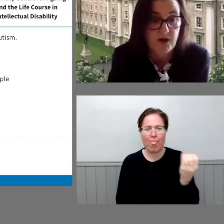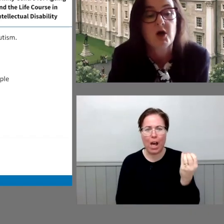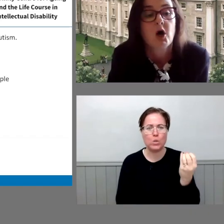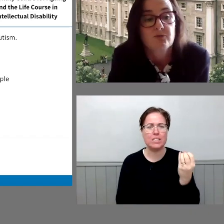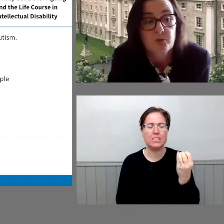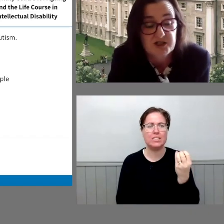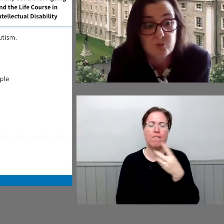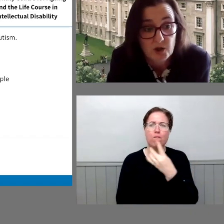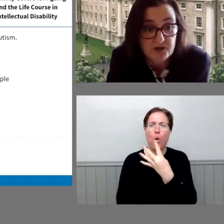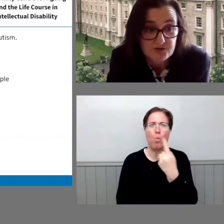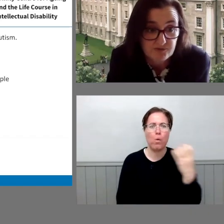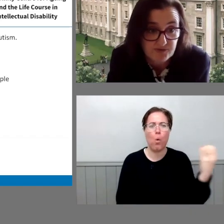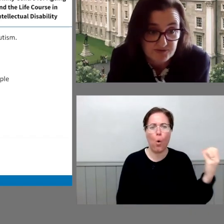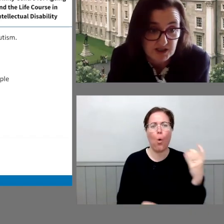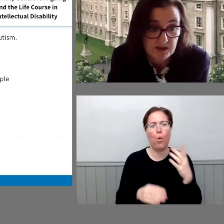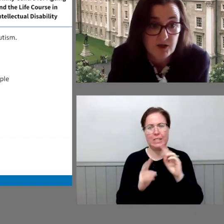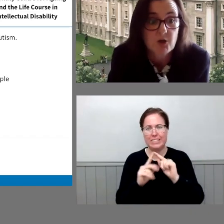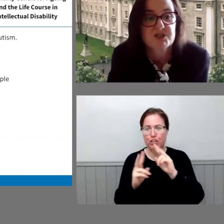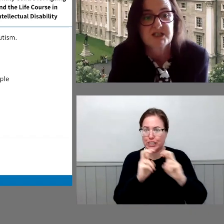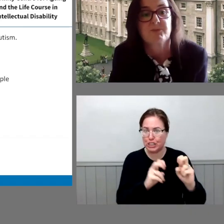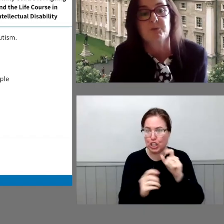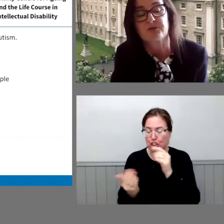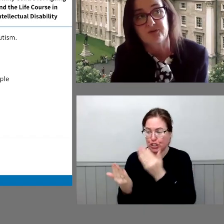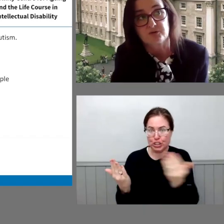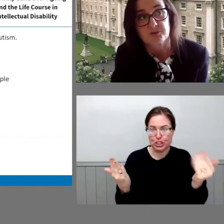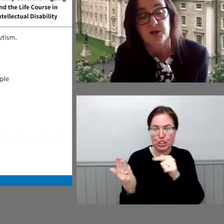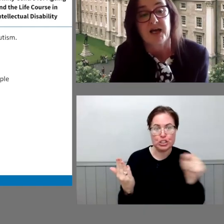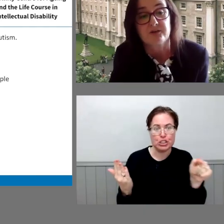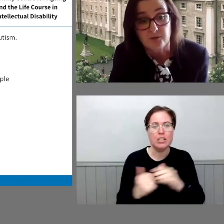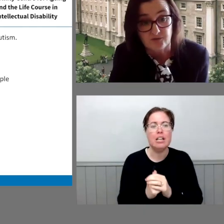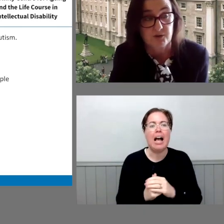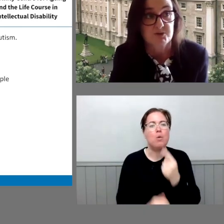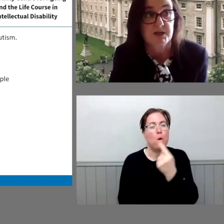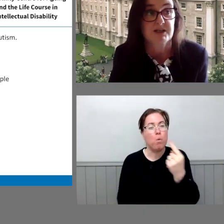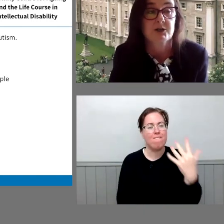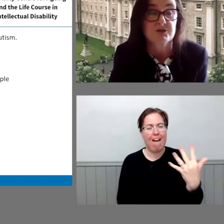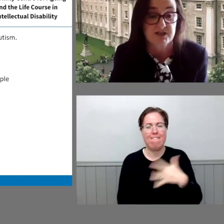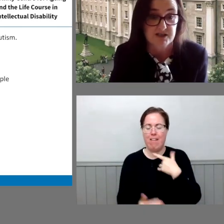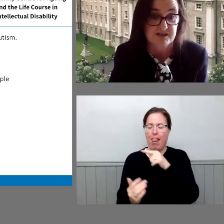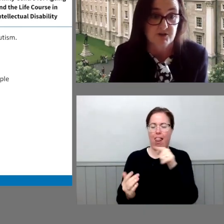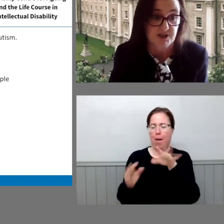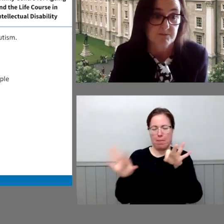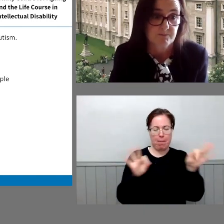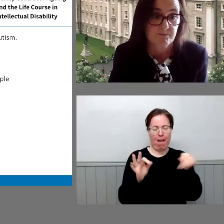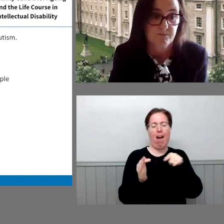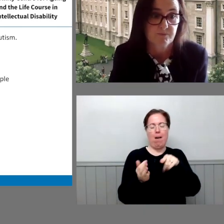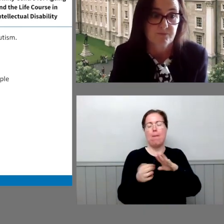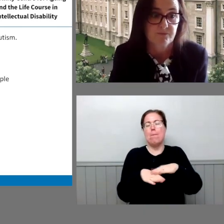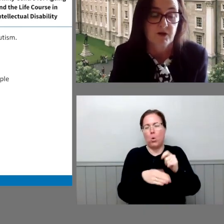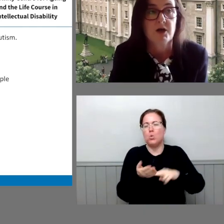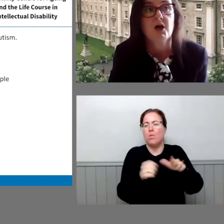research, of which 115 were deemed the most suitable and useful to be included in this study.